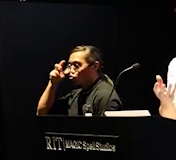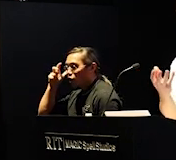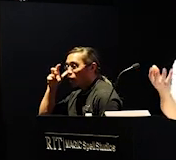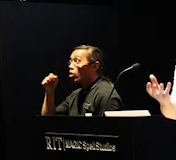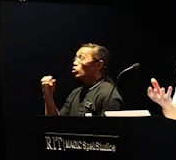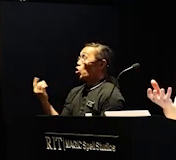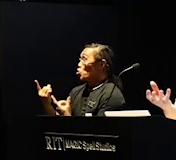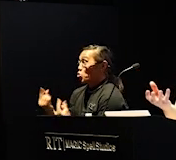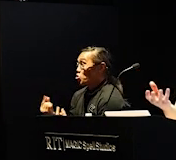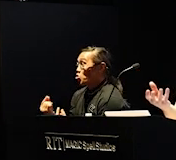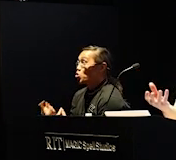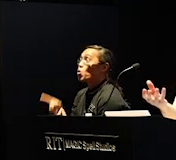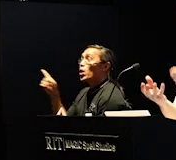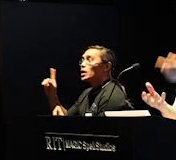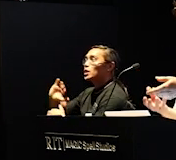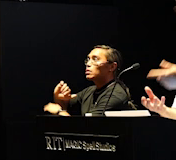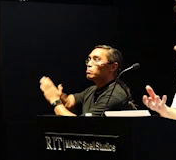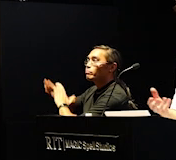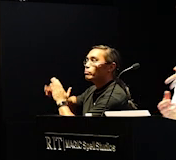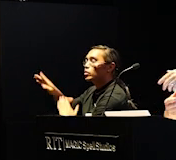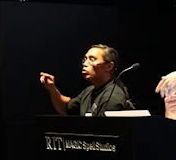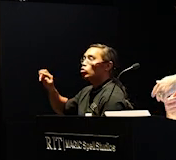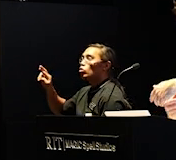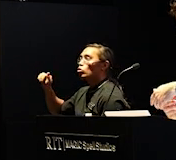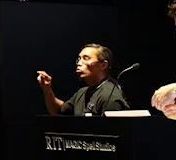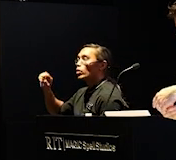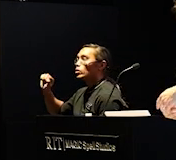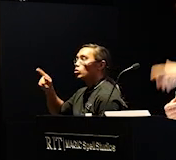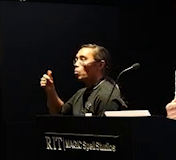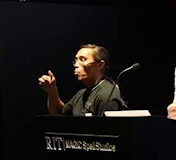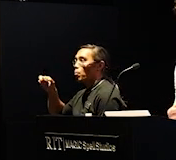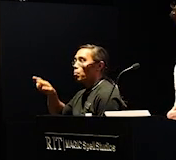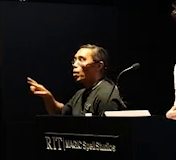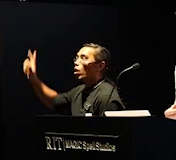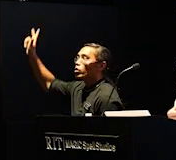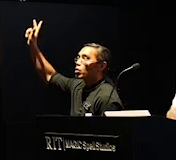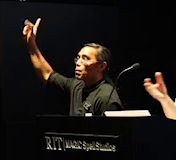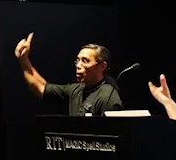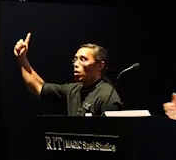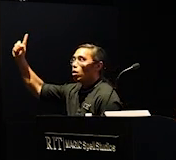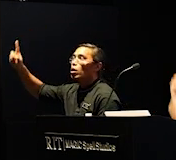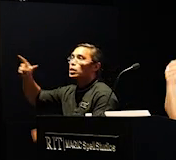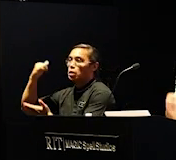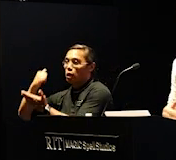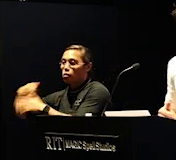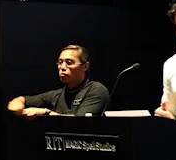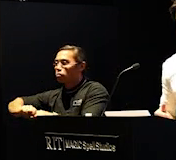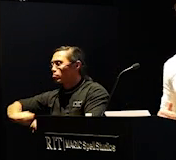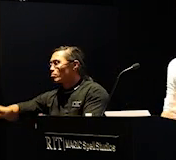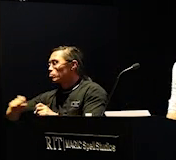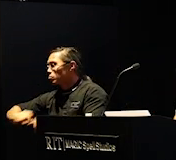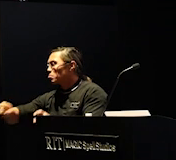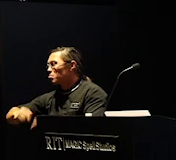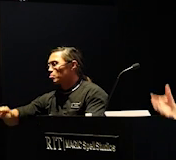prove what everyone was listening to on the radio. So he was selling market data back. This was again in 04 or 05. I don't, whatever